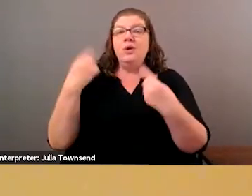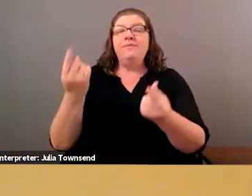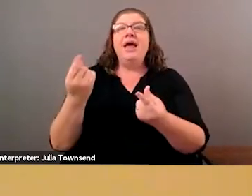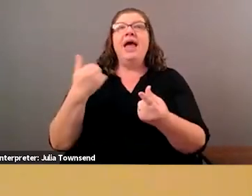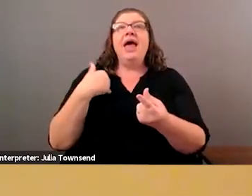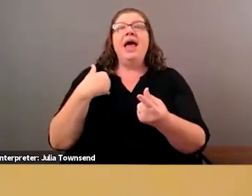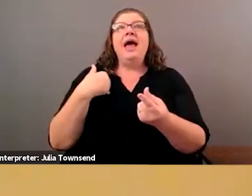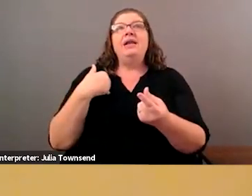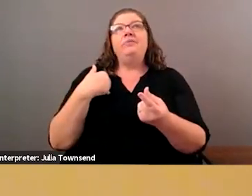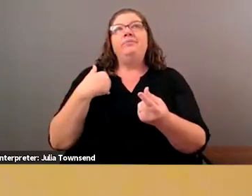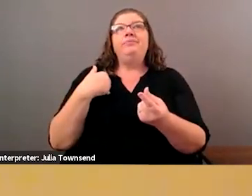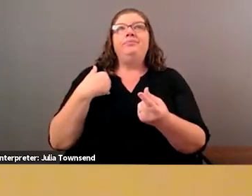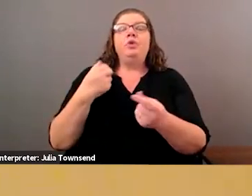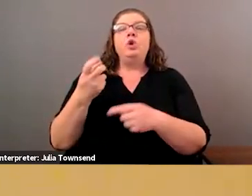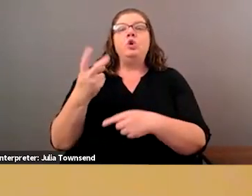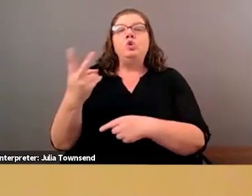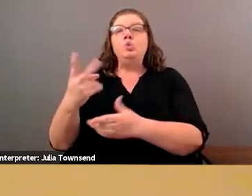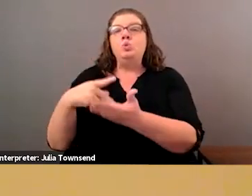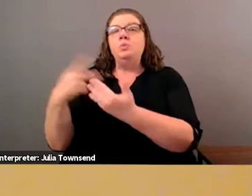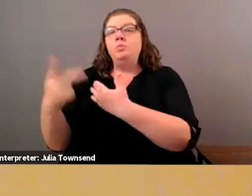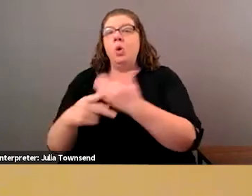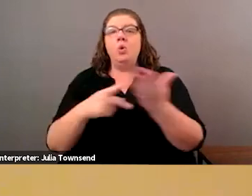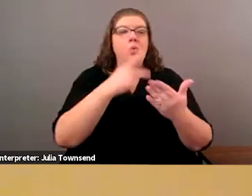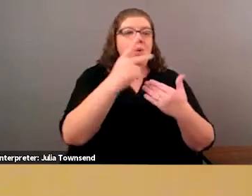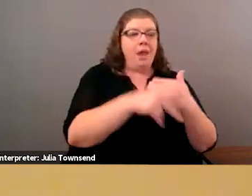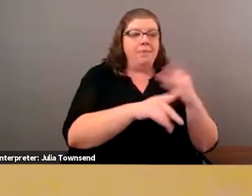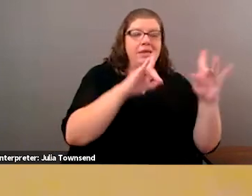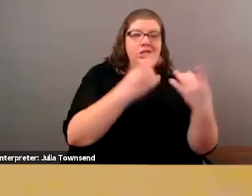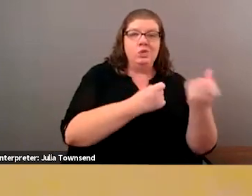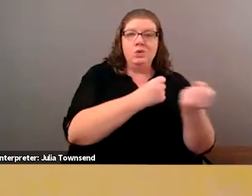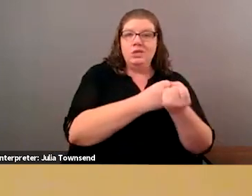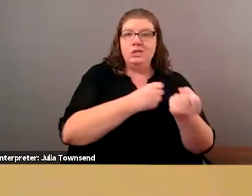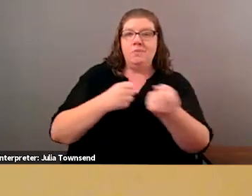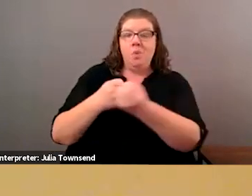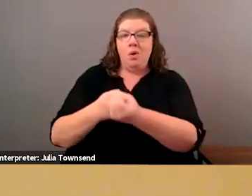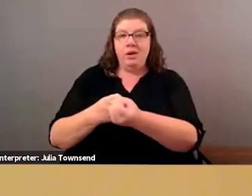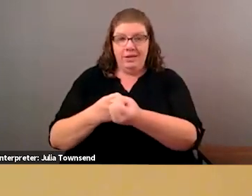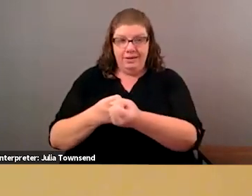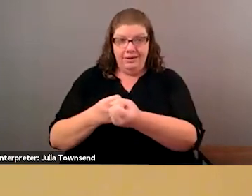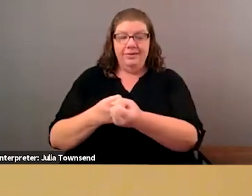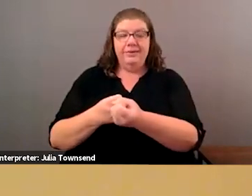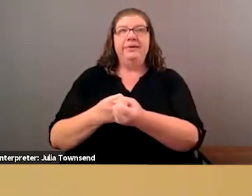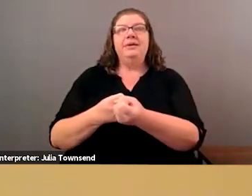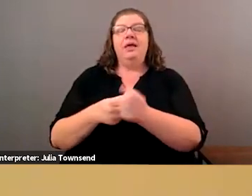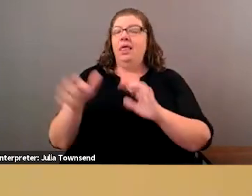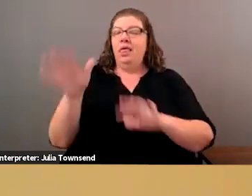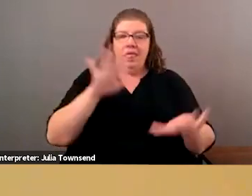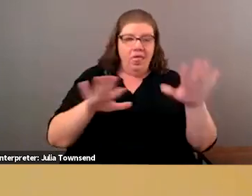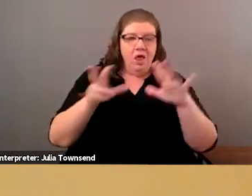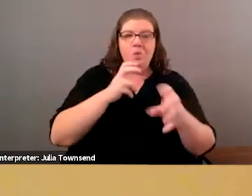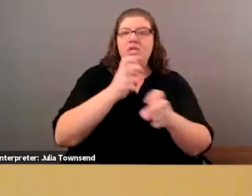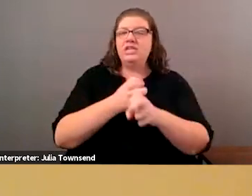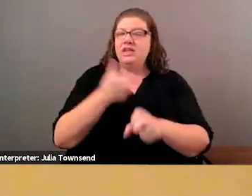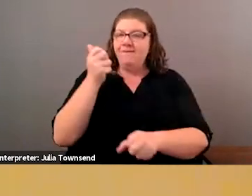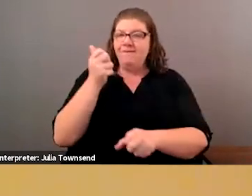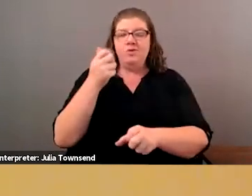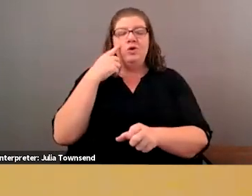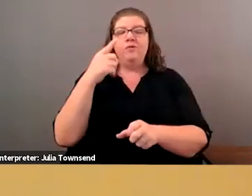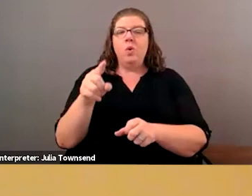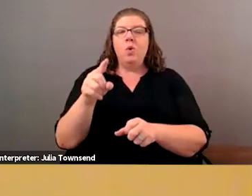two programs that our district were supporting. And so I think that made it tough